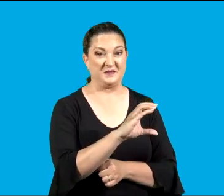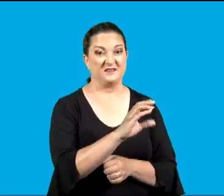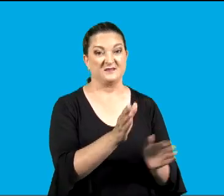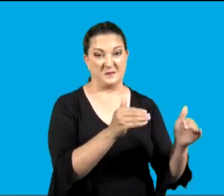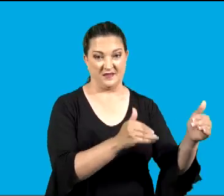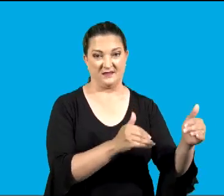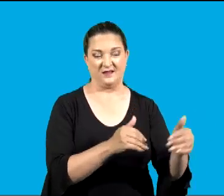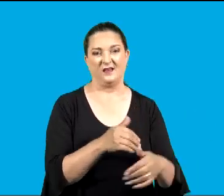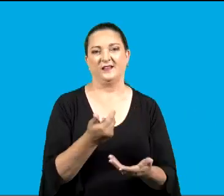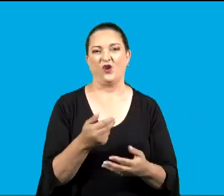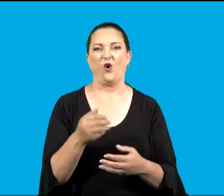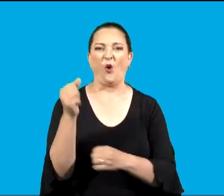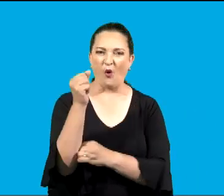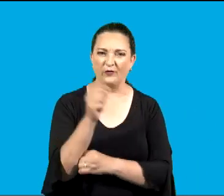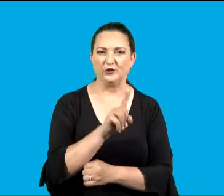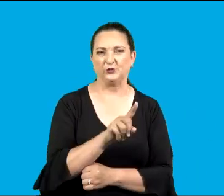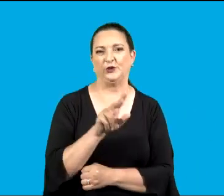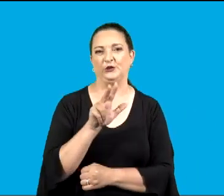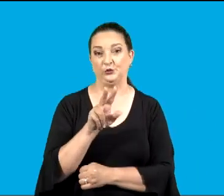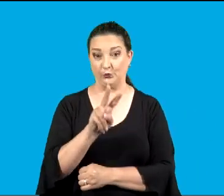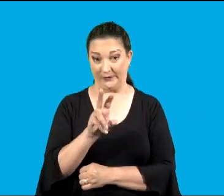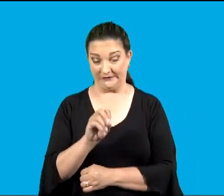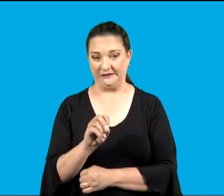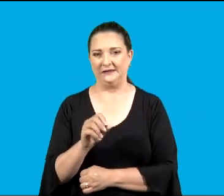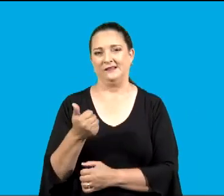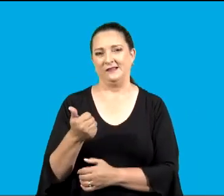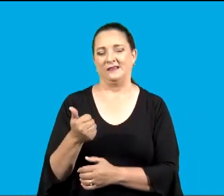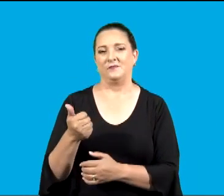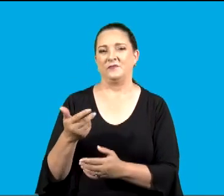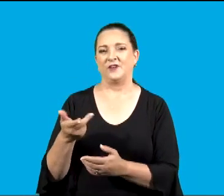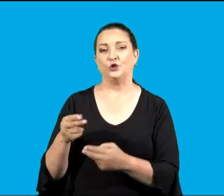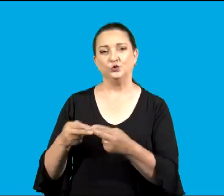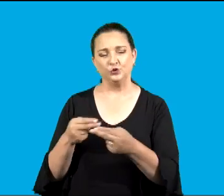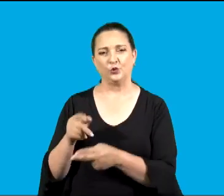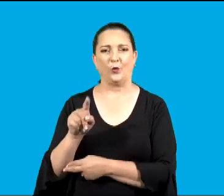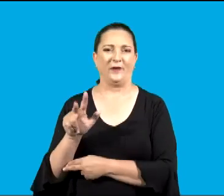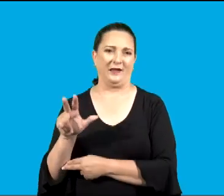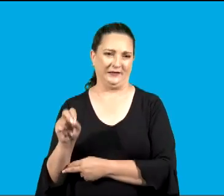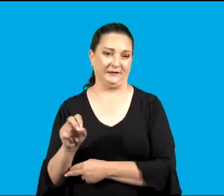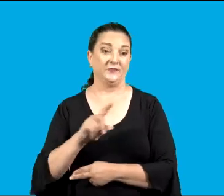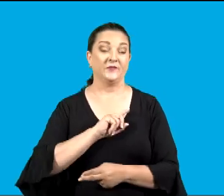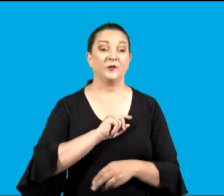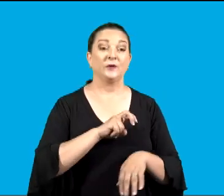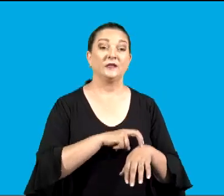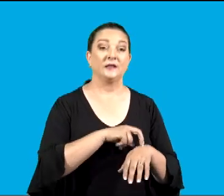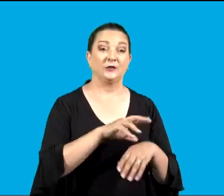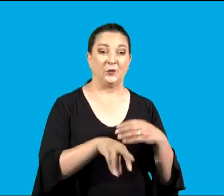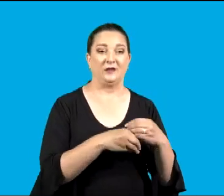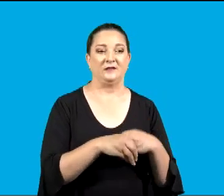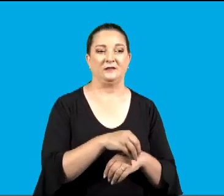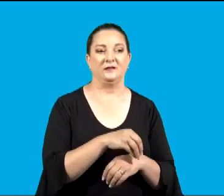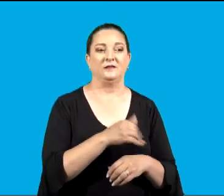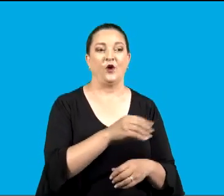office 120, and the shop 80. So if I add these ones, it's your 400 plus 120,